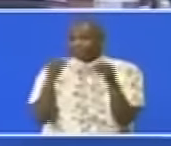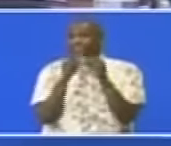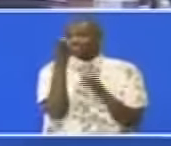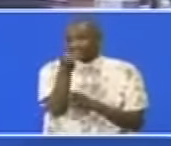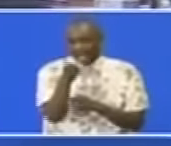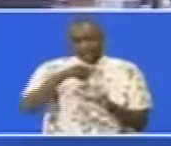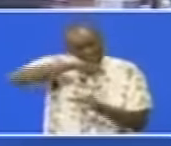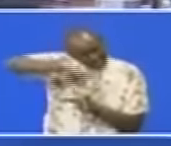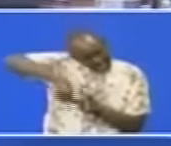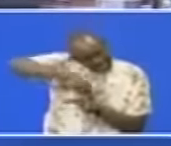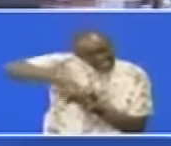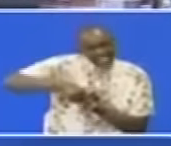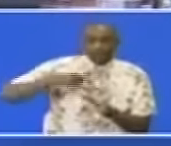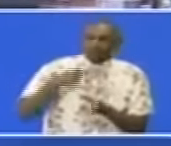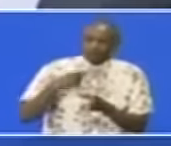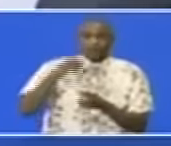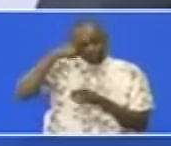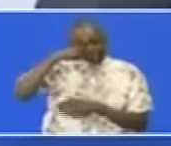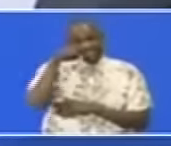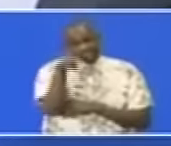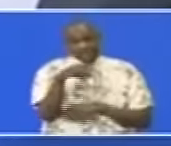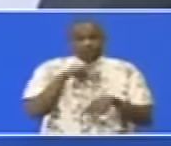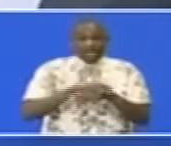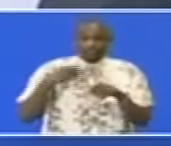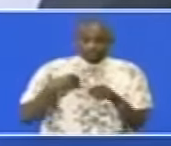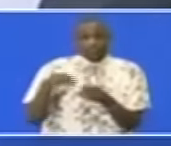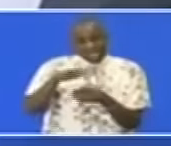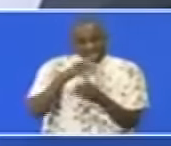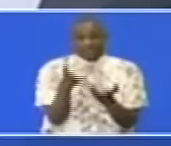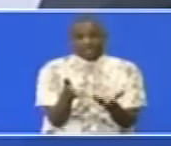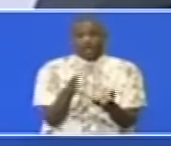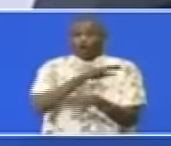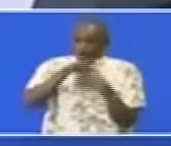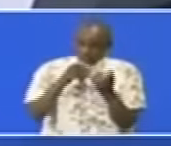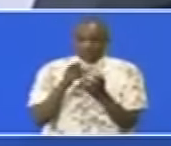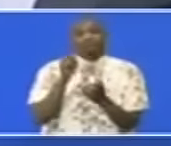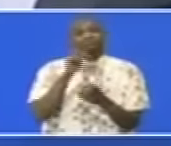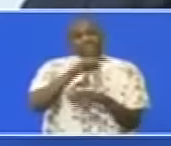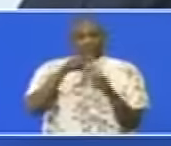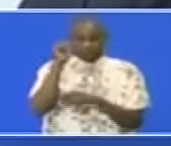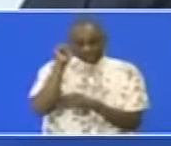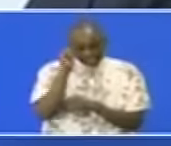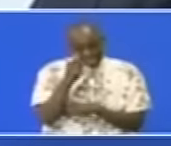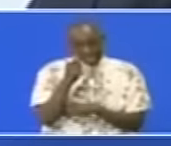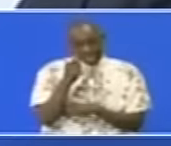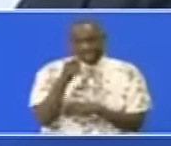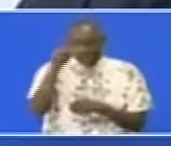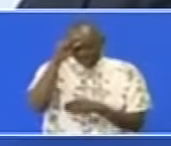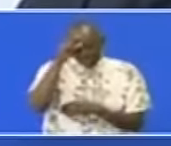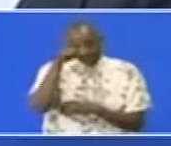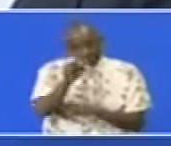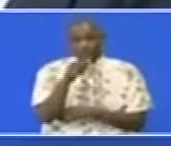mining policy that seeks to share revenue generated from mineral deposits across the national government at 70%, counties